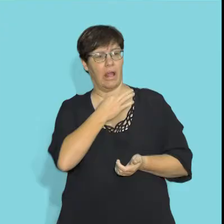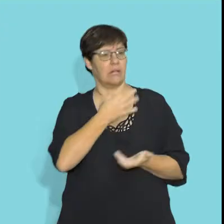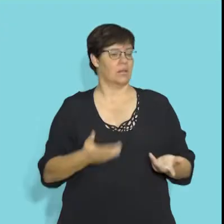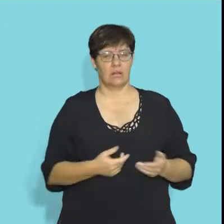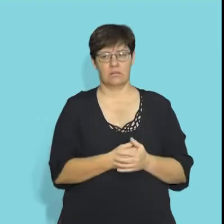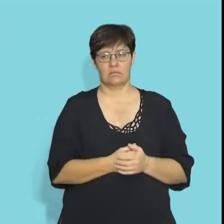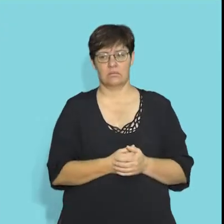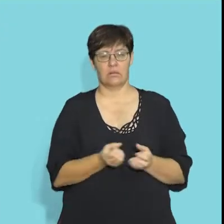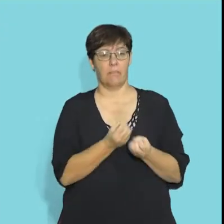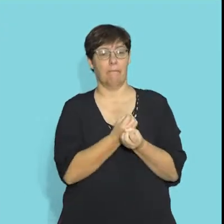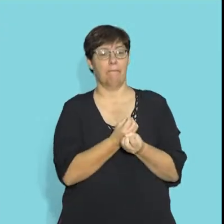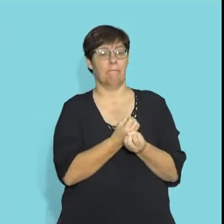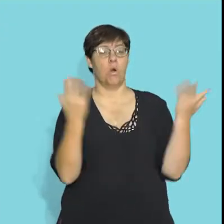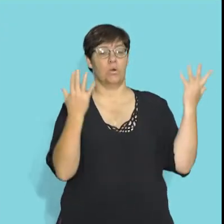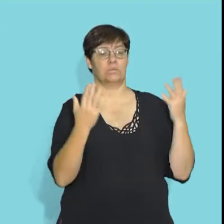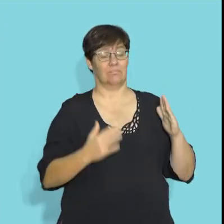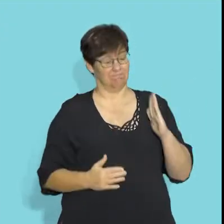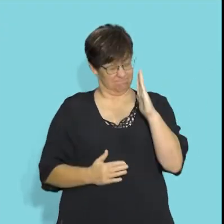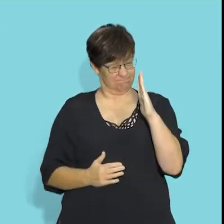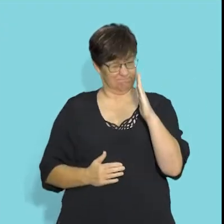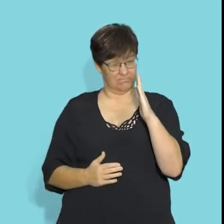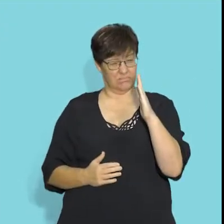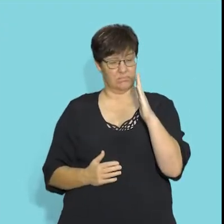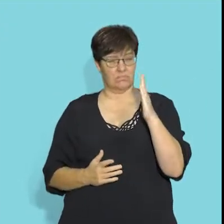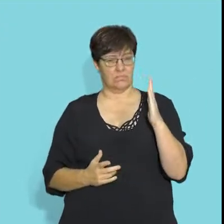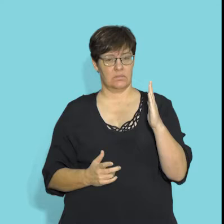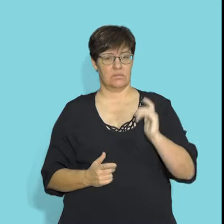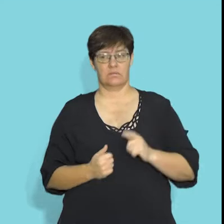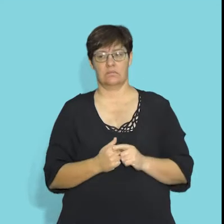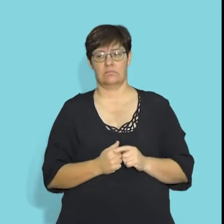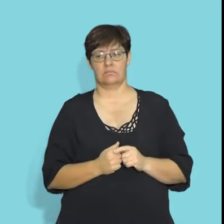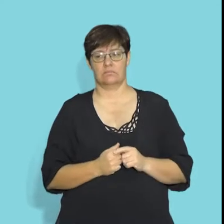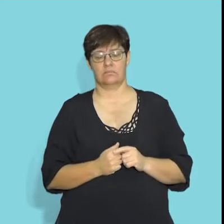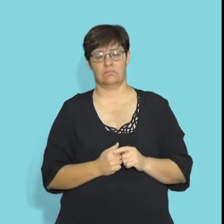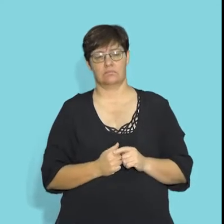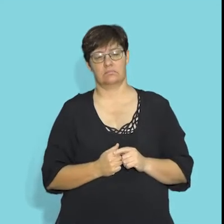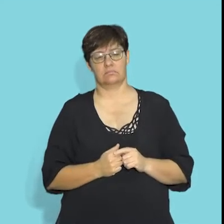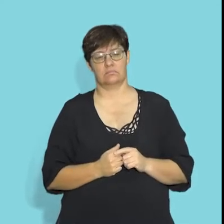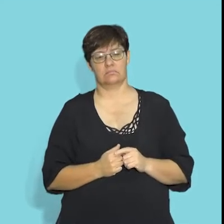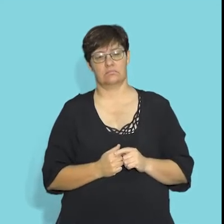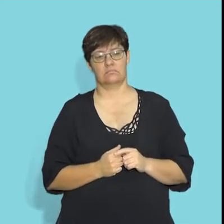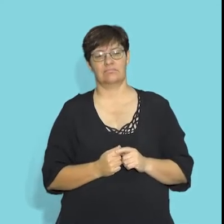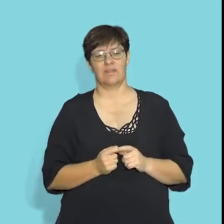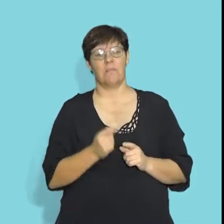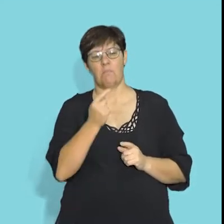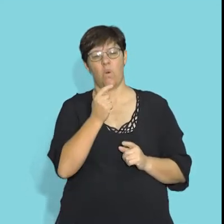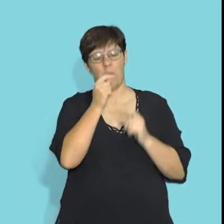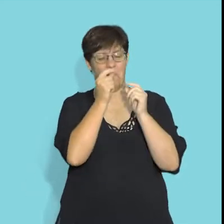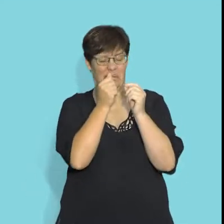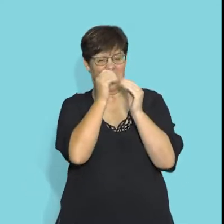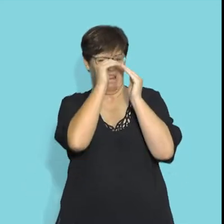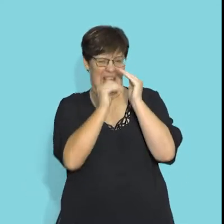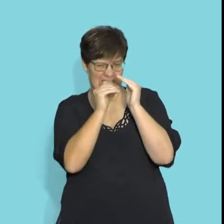the most steepest. And this is a little bit